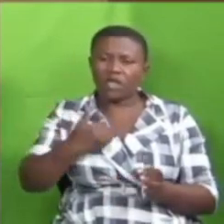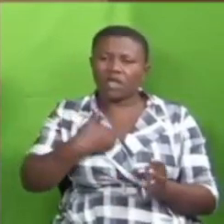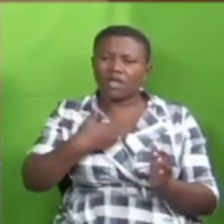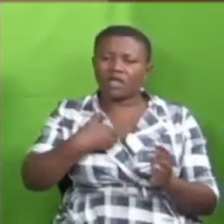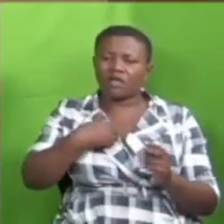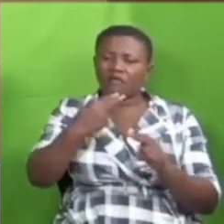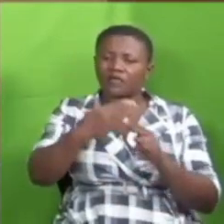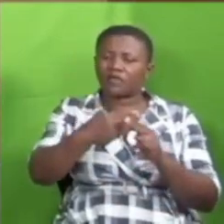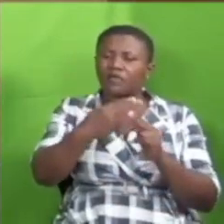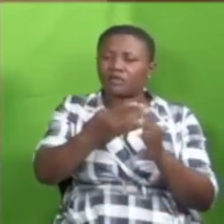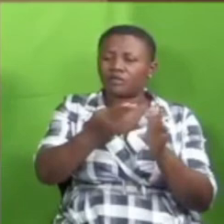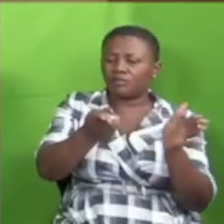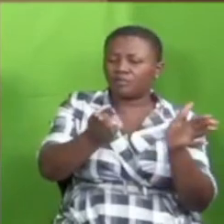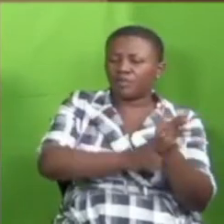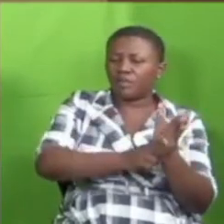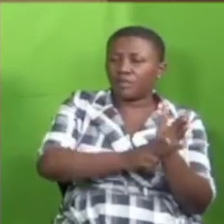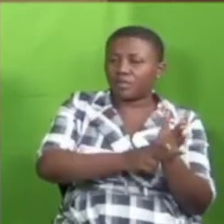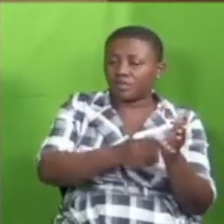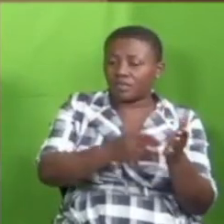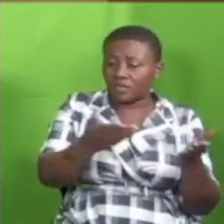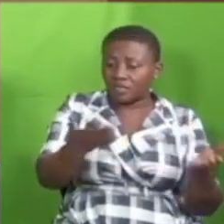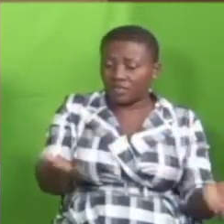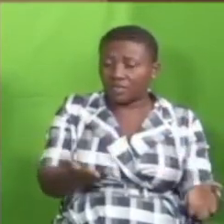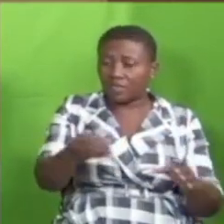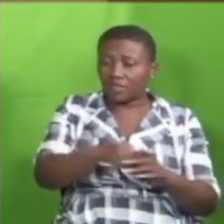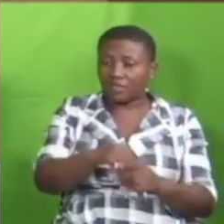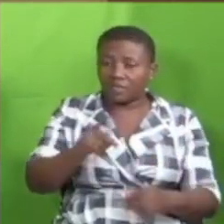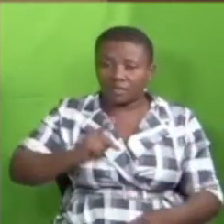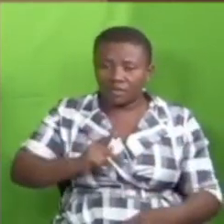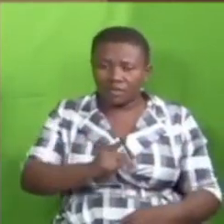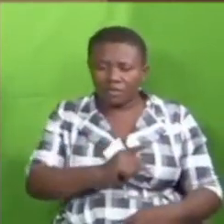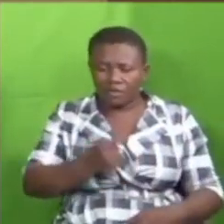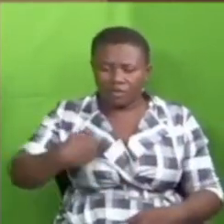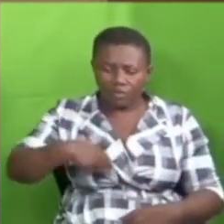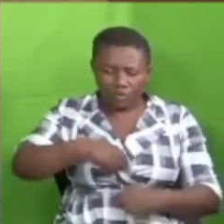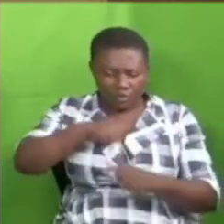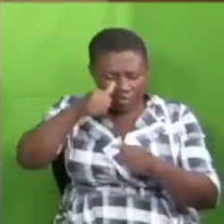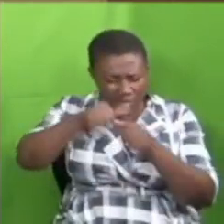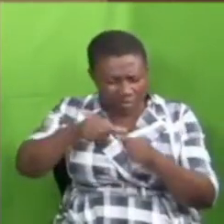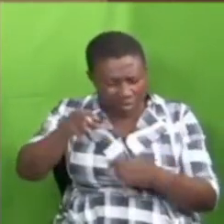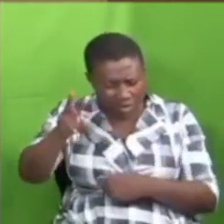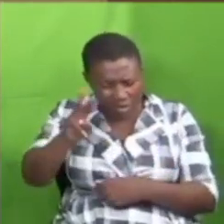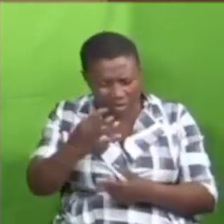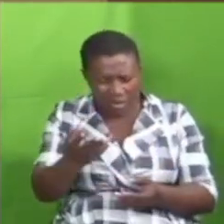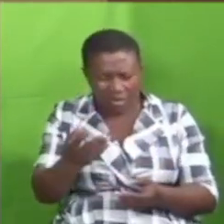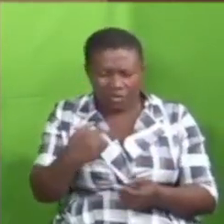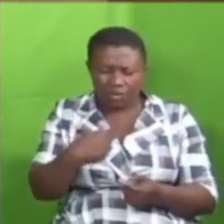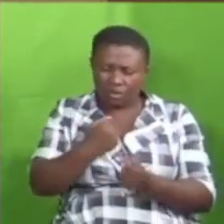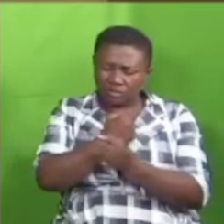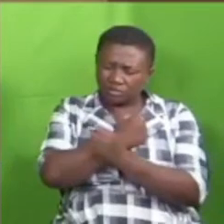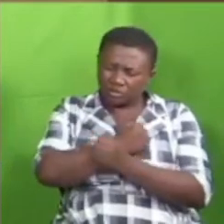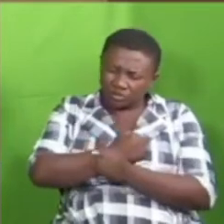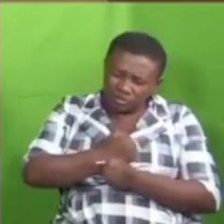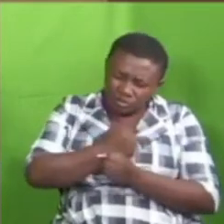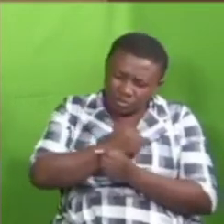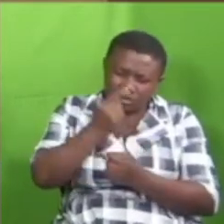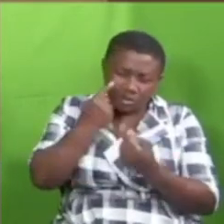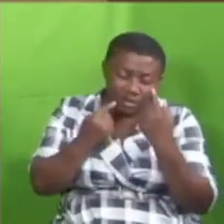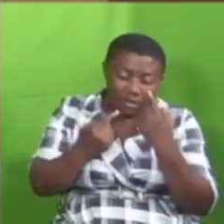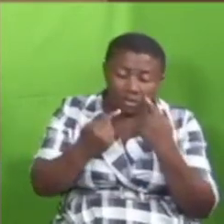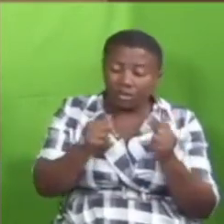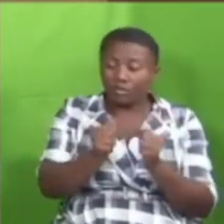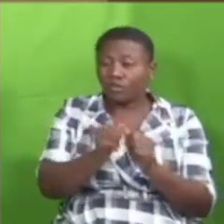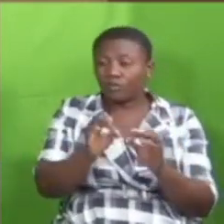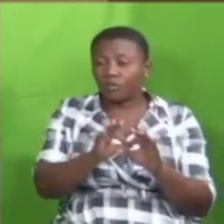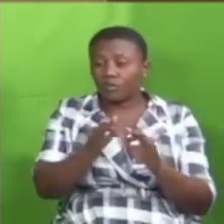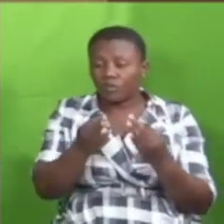him, we remember him, and we mourn with the family. And we want to say on this day that we are very proud